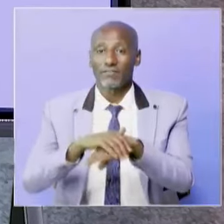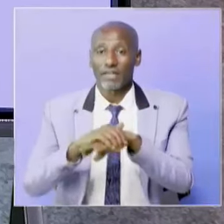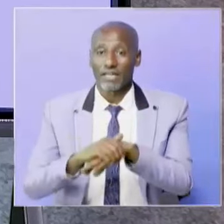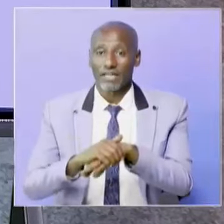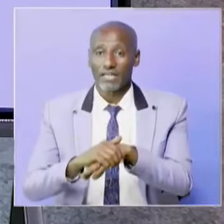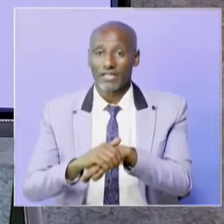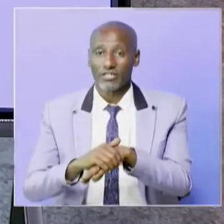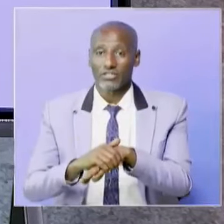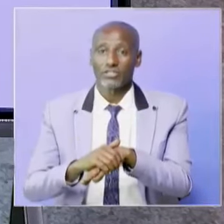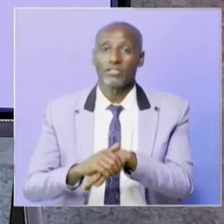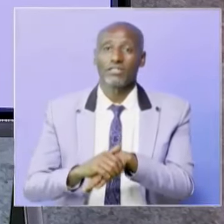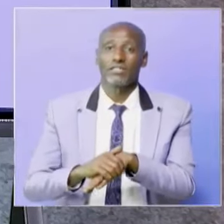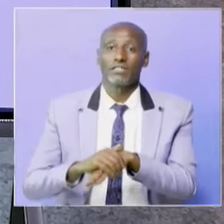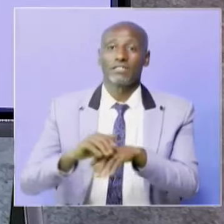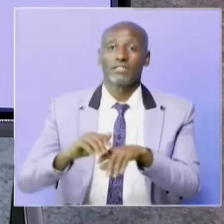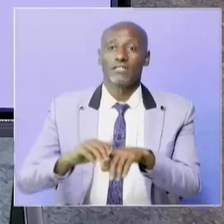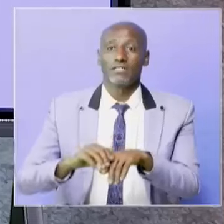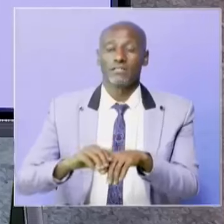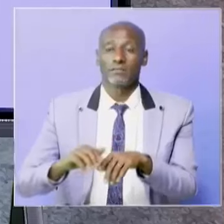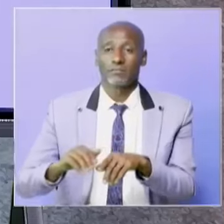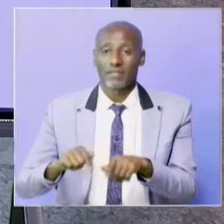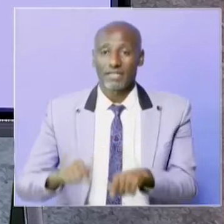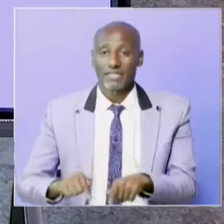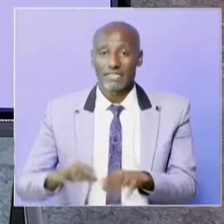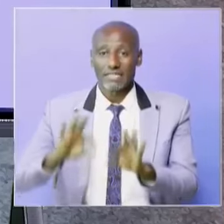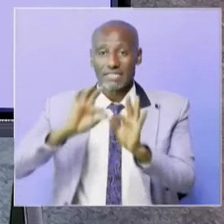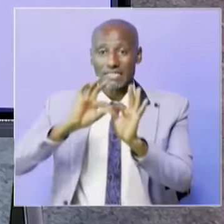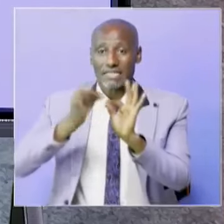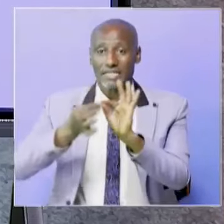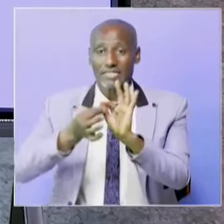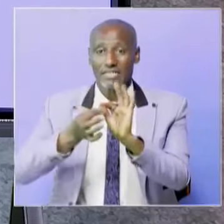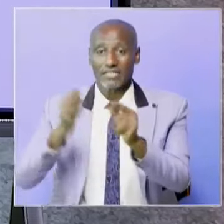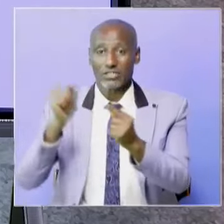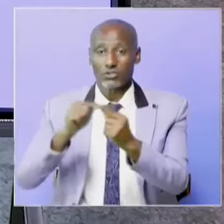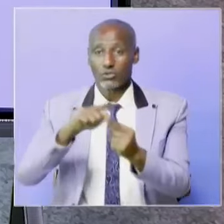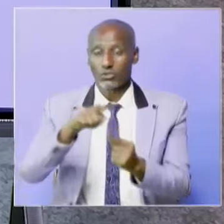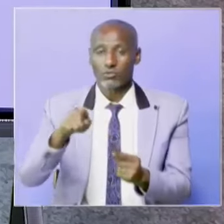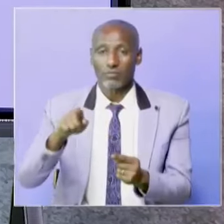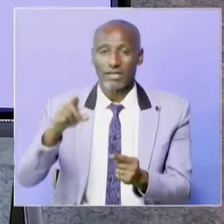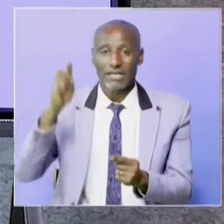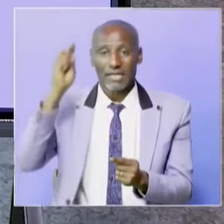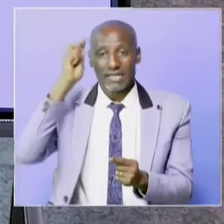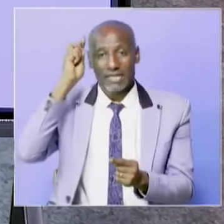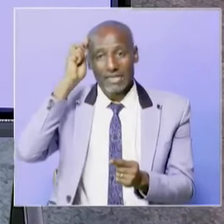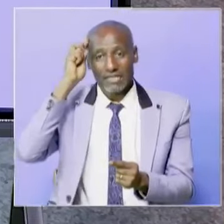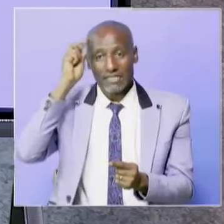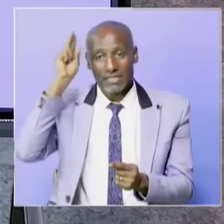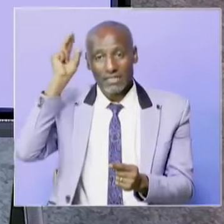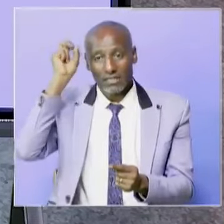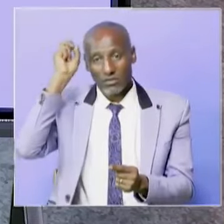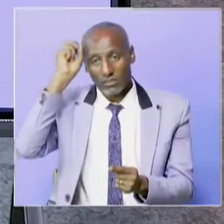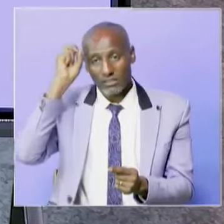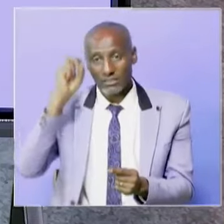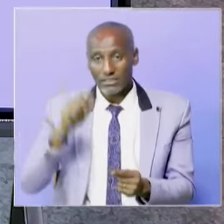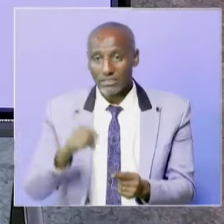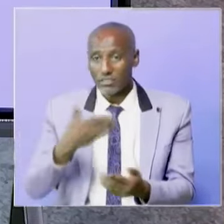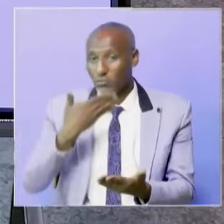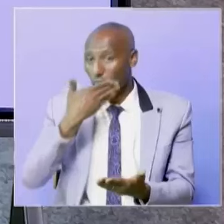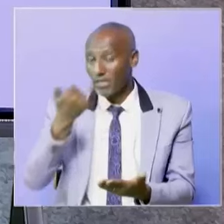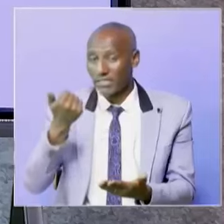Abdullah Gobana. Students, since this one is the first day of our lesson, it is better if we